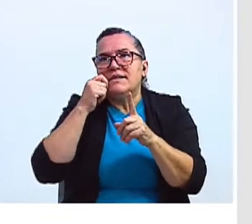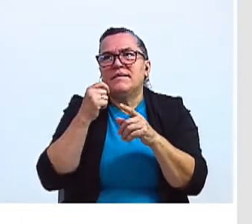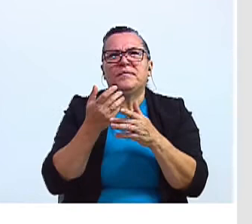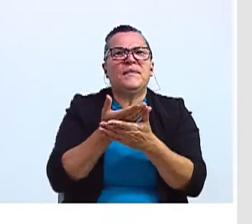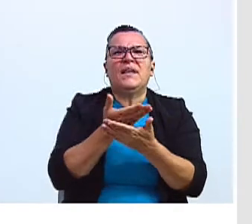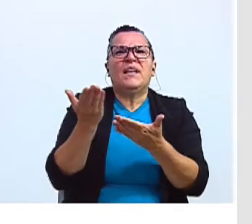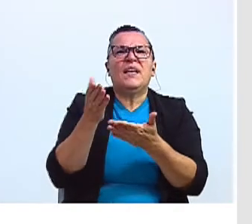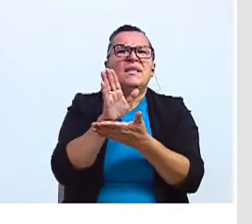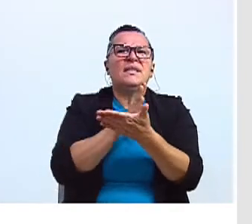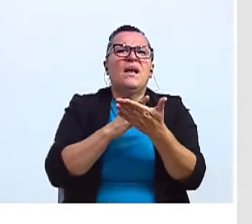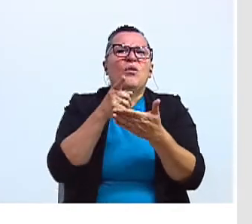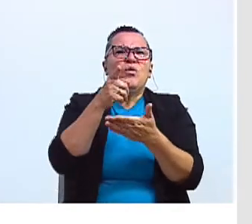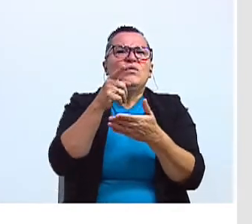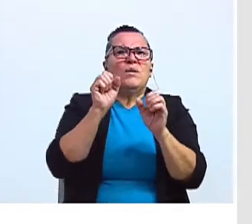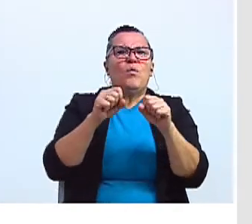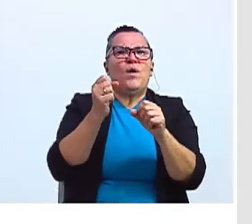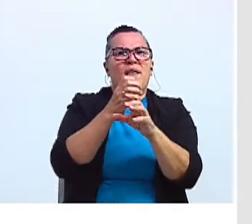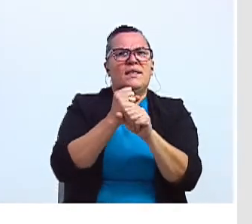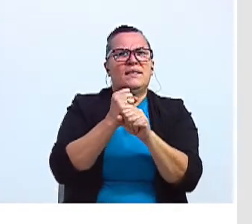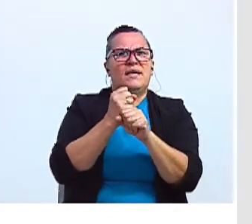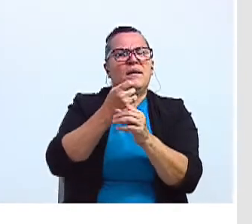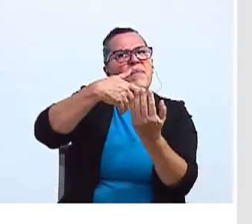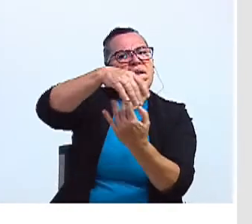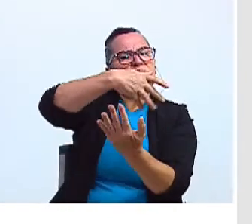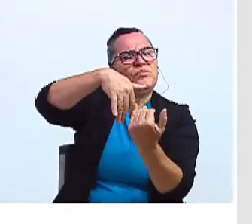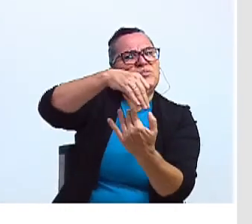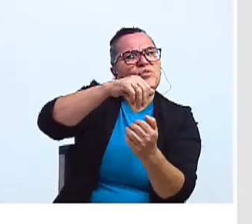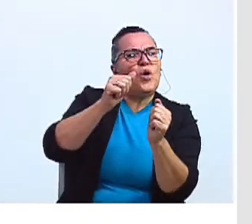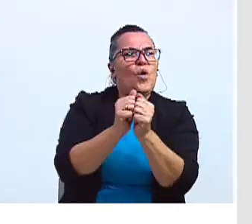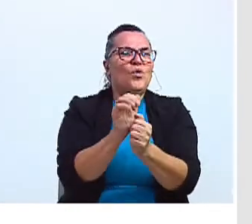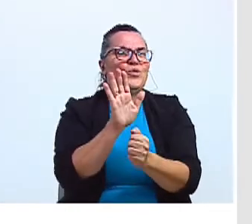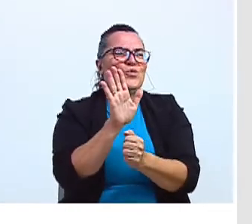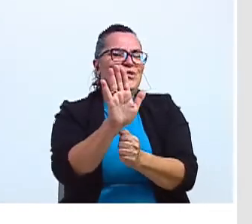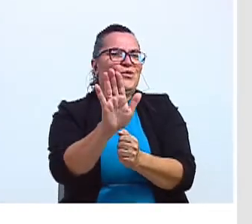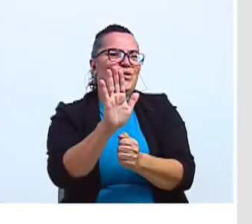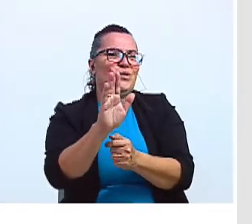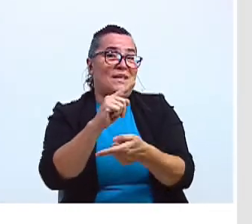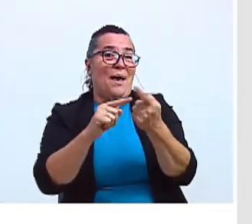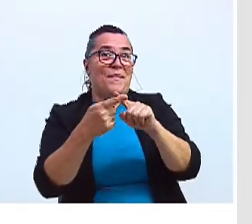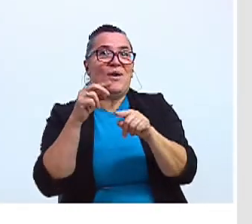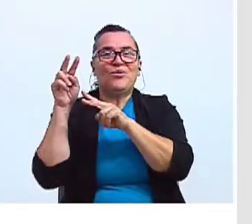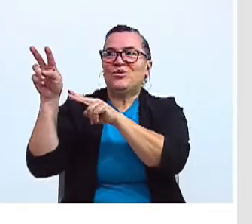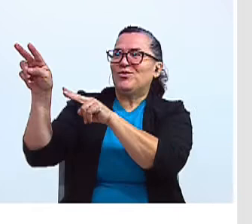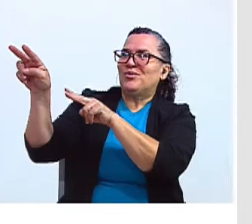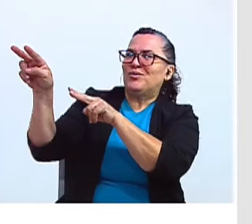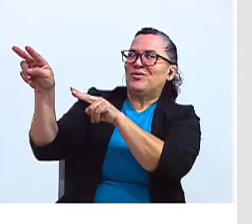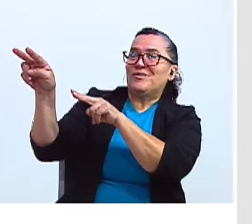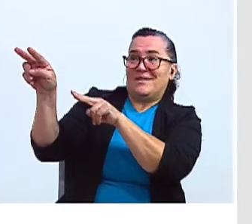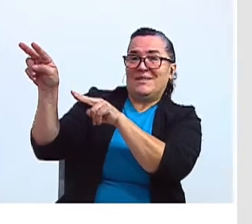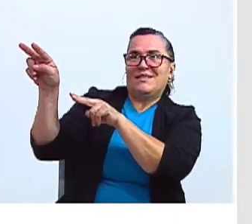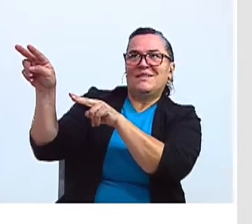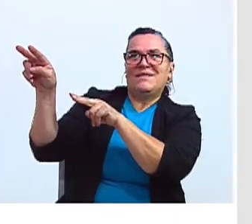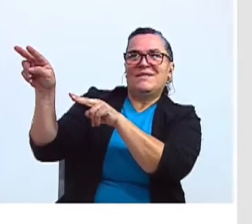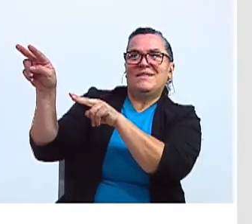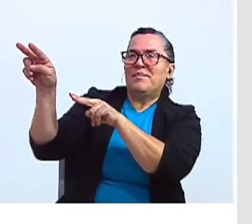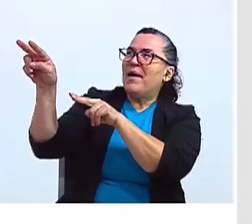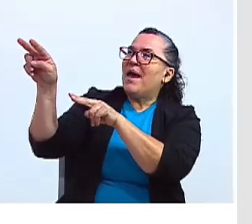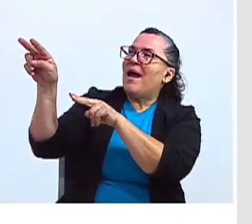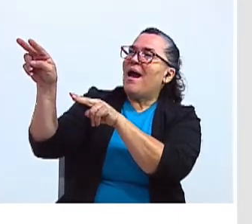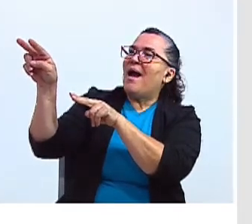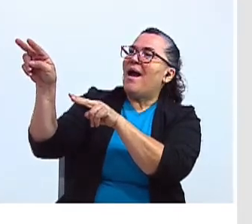is something that you can do to hang out with your friends? Okay, so look at the pictures and it